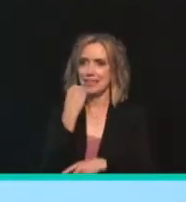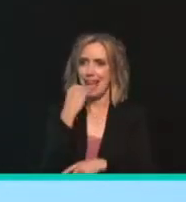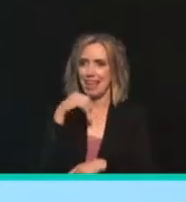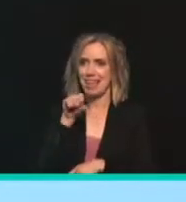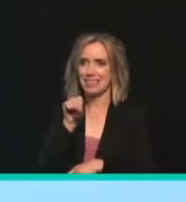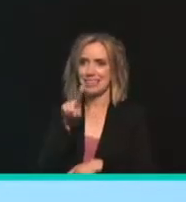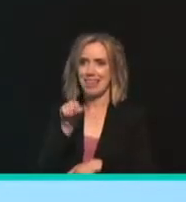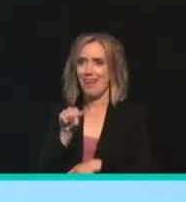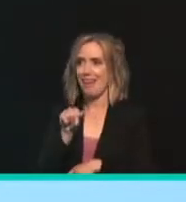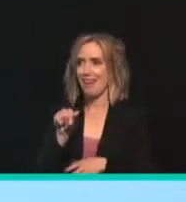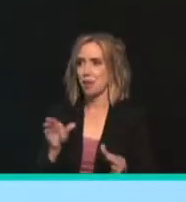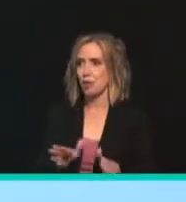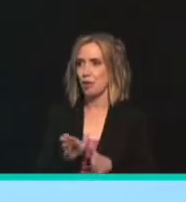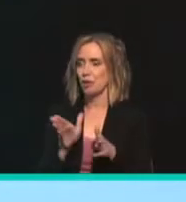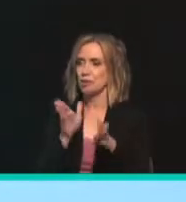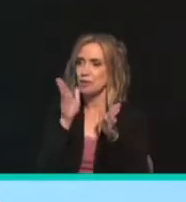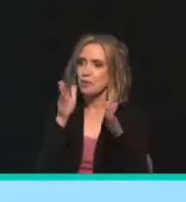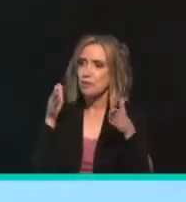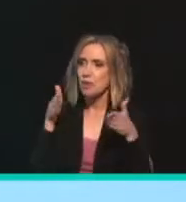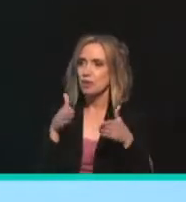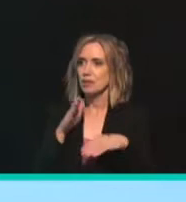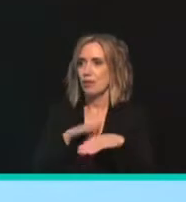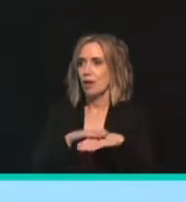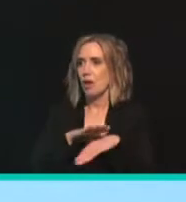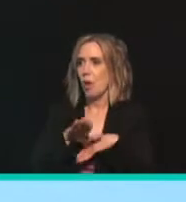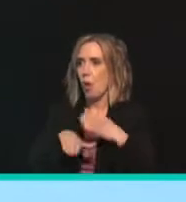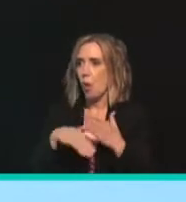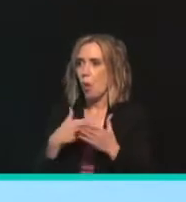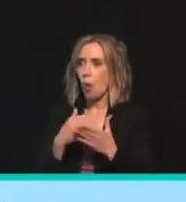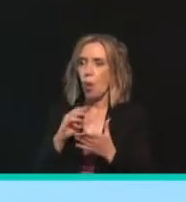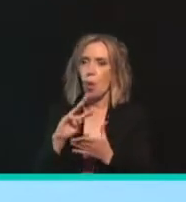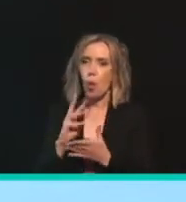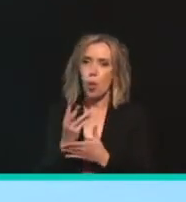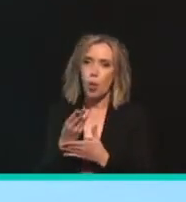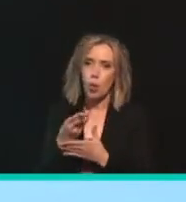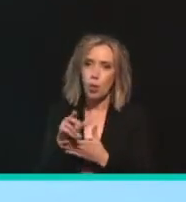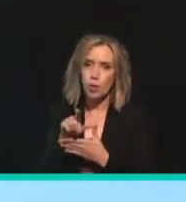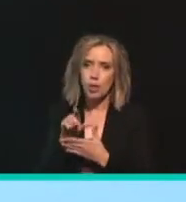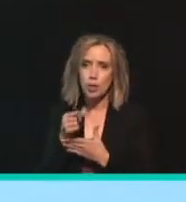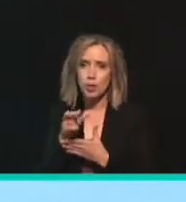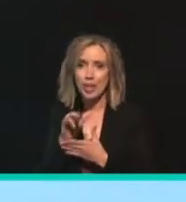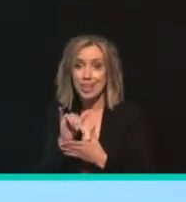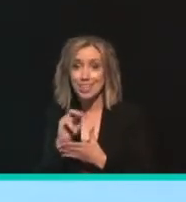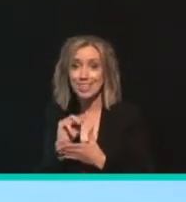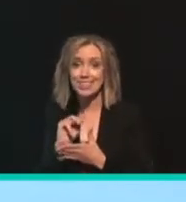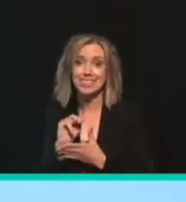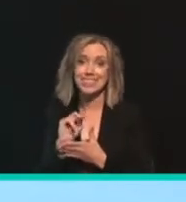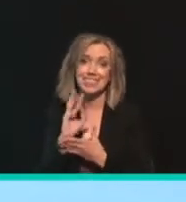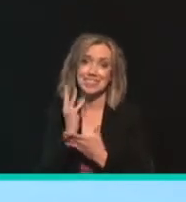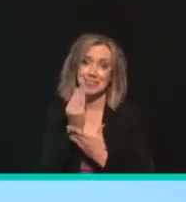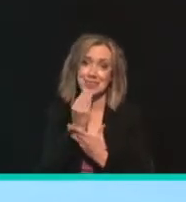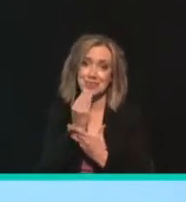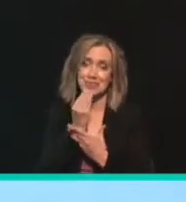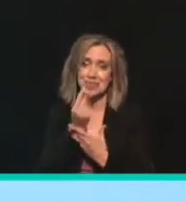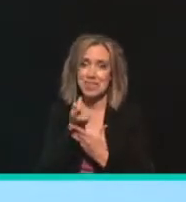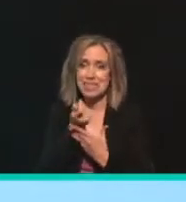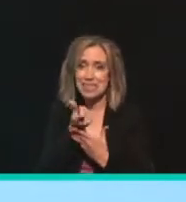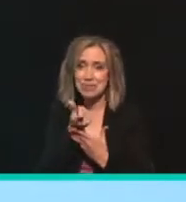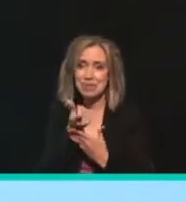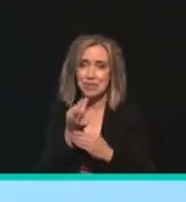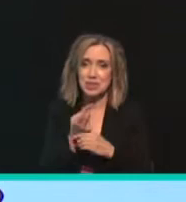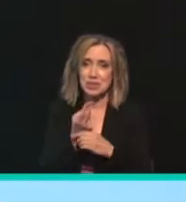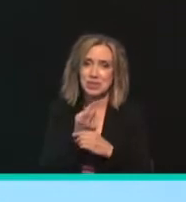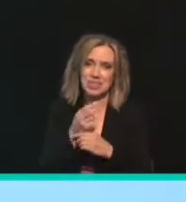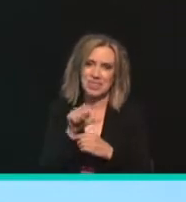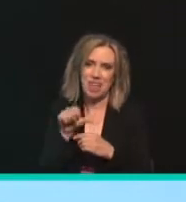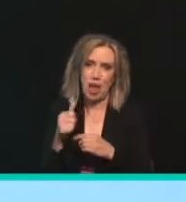diets heavily focused on whole grains and whole foods with very limited use